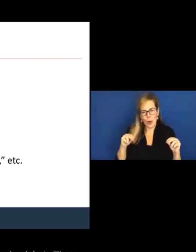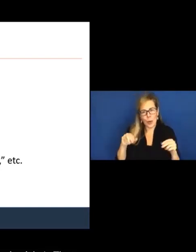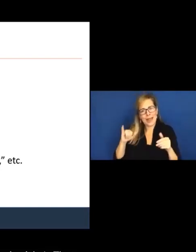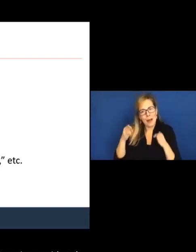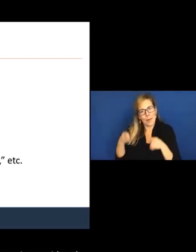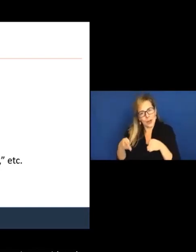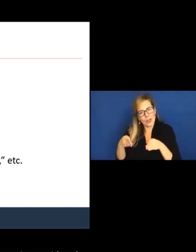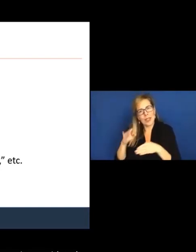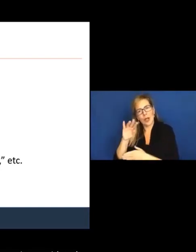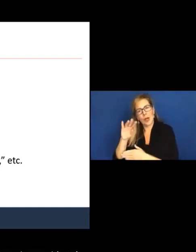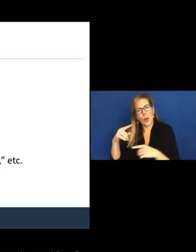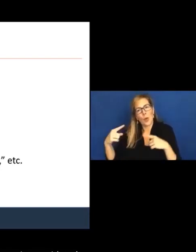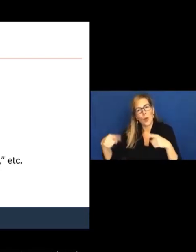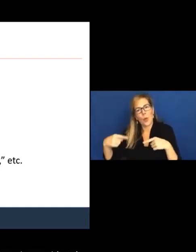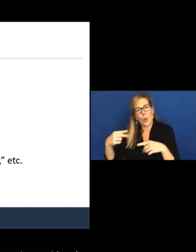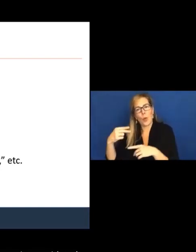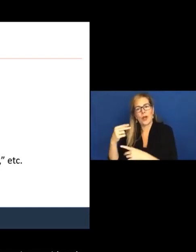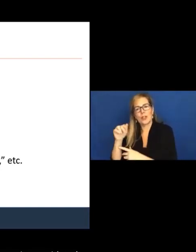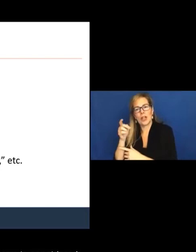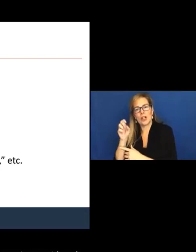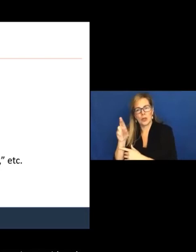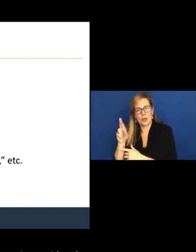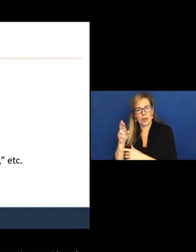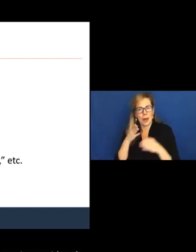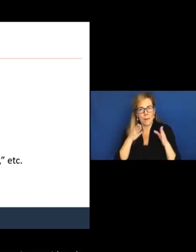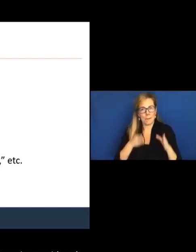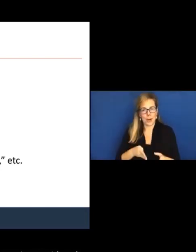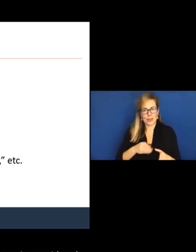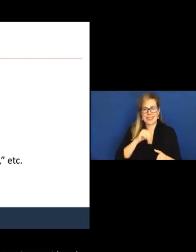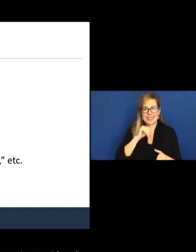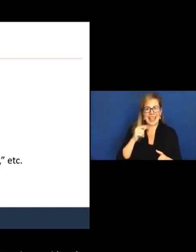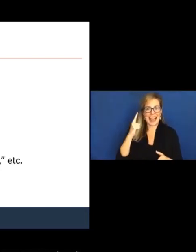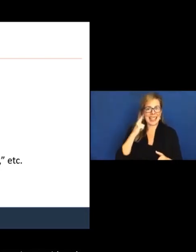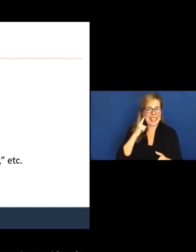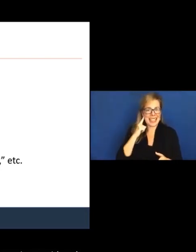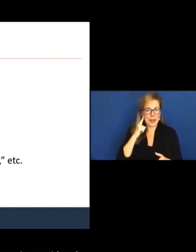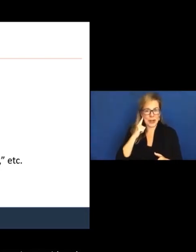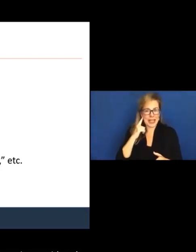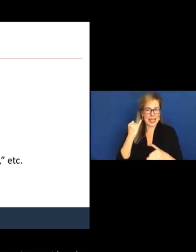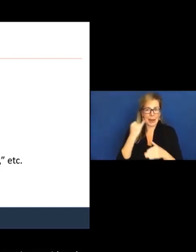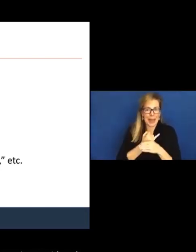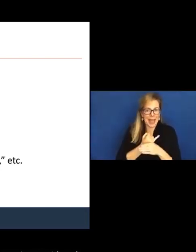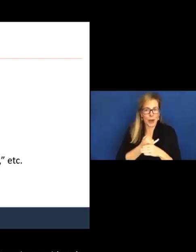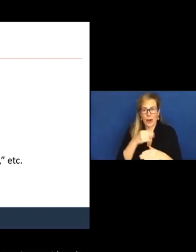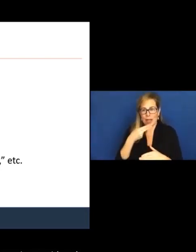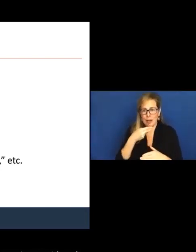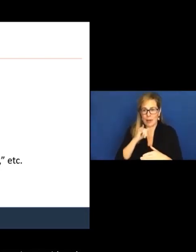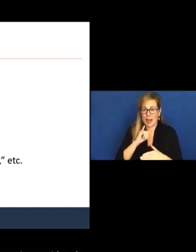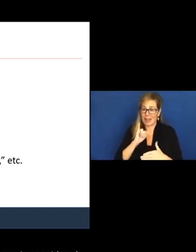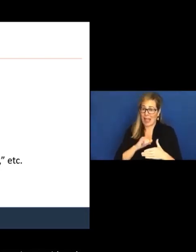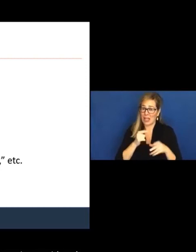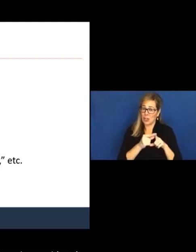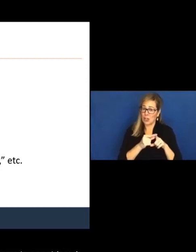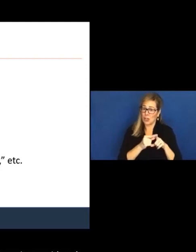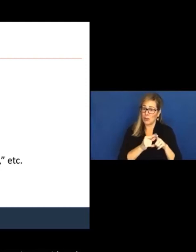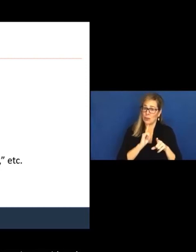Someone is not hearing impaired. In fact, that term is considered offensive.